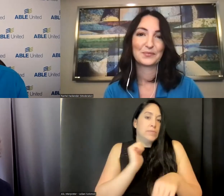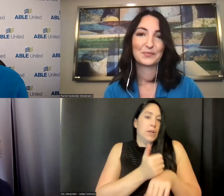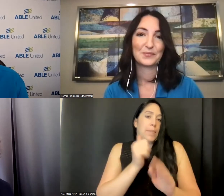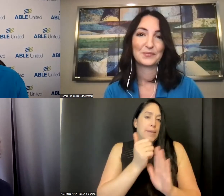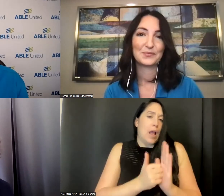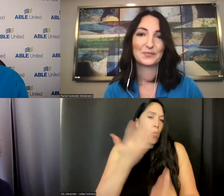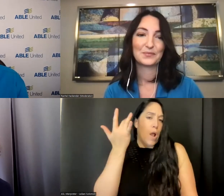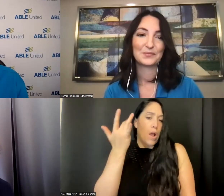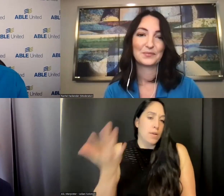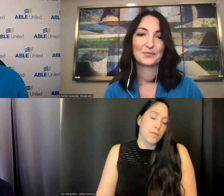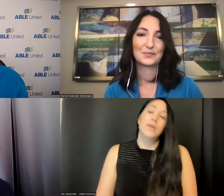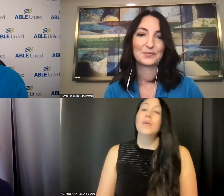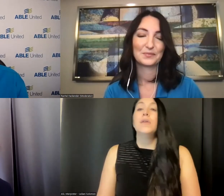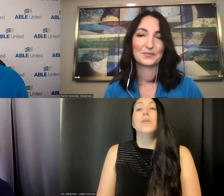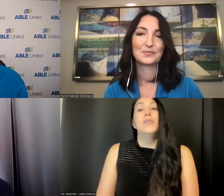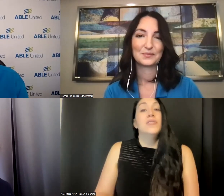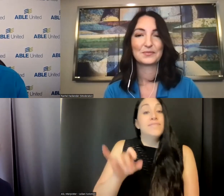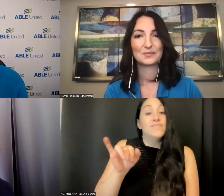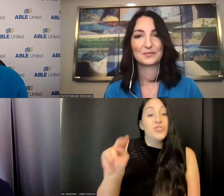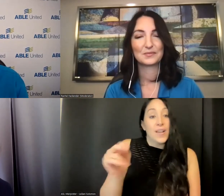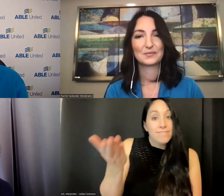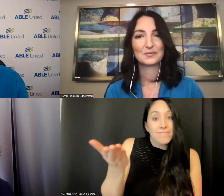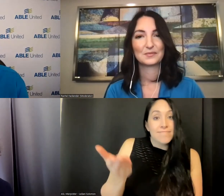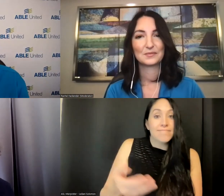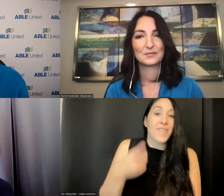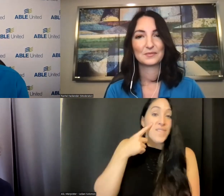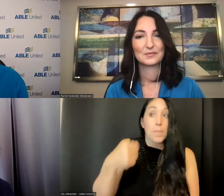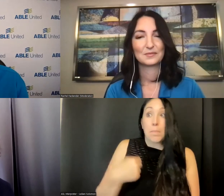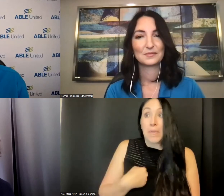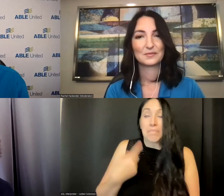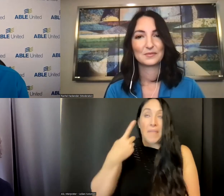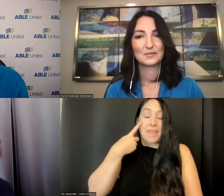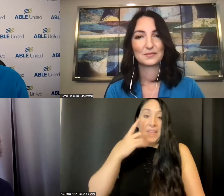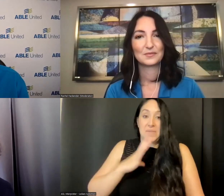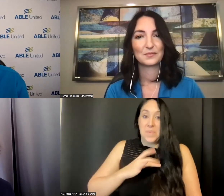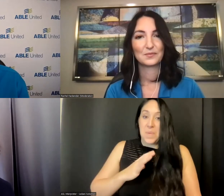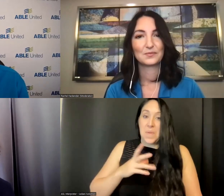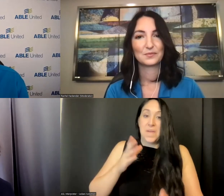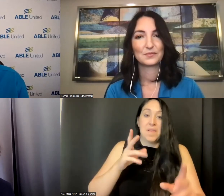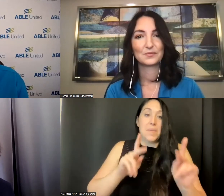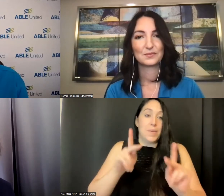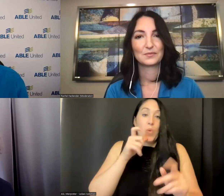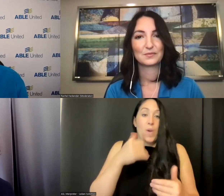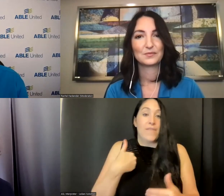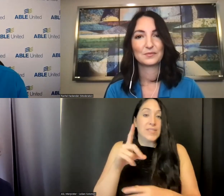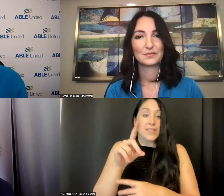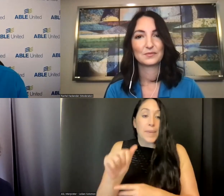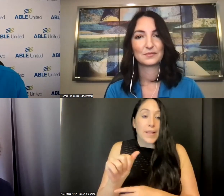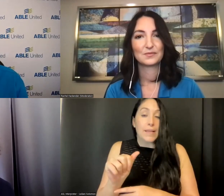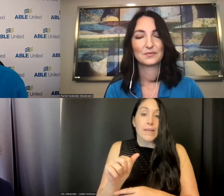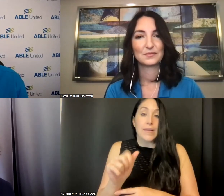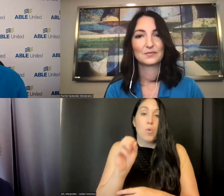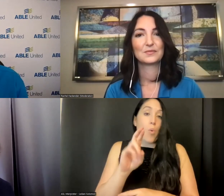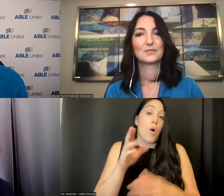For me, I think it's amazing that individuals with disabilities or somebody who's acting on their behalf can do this